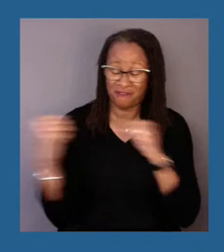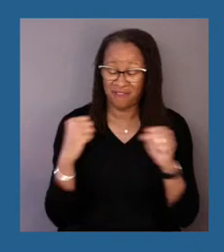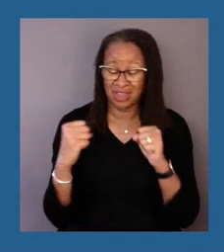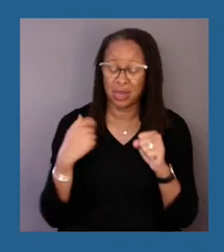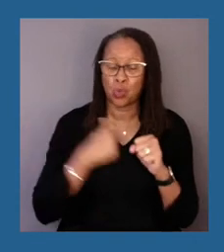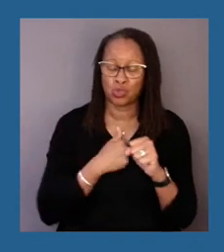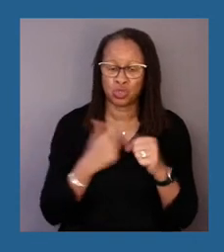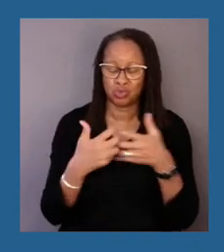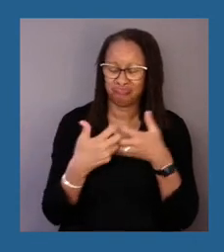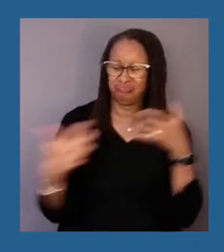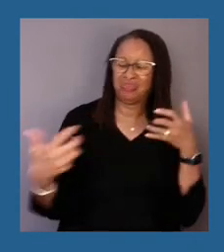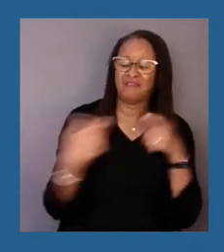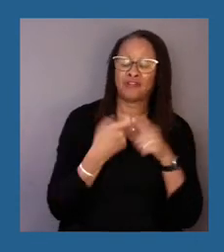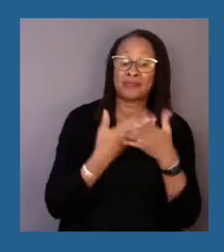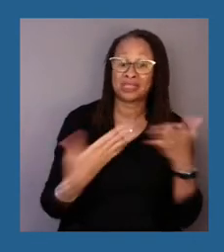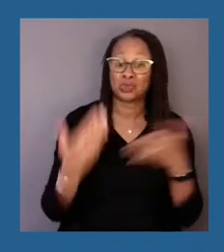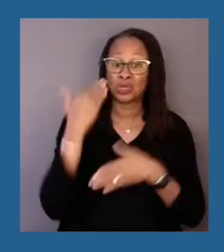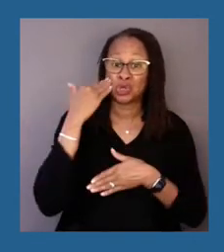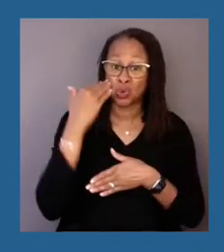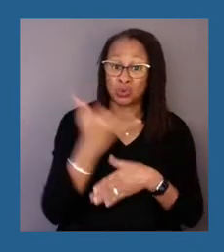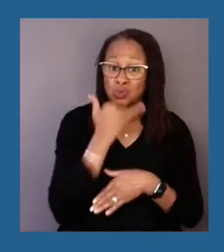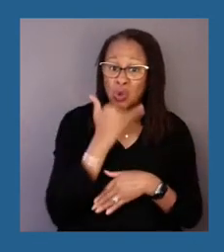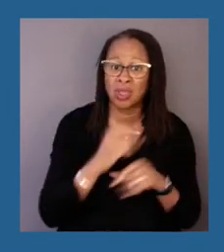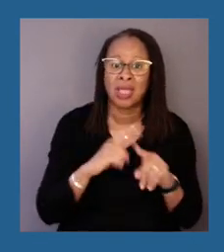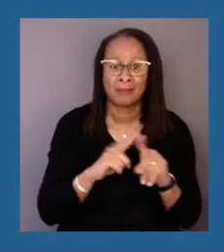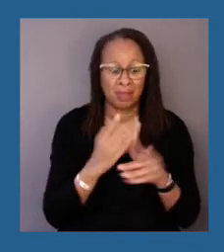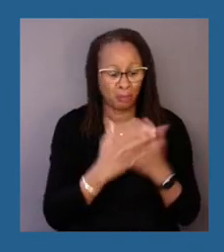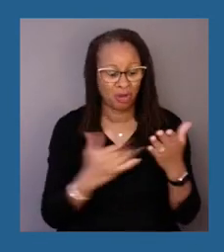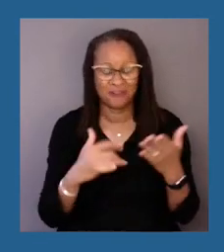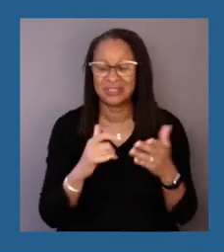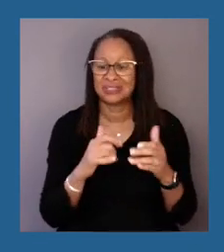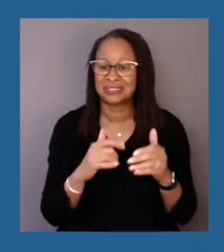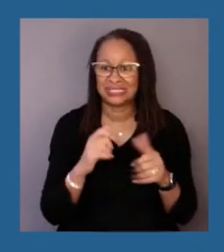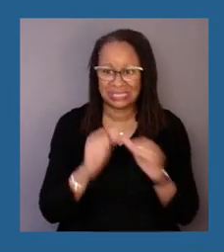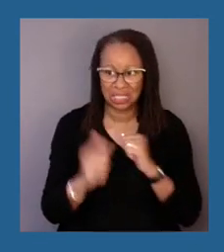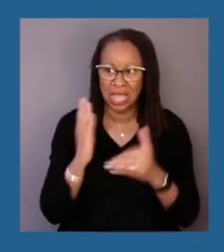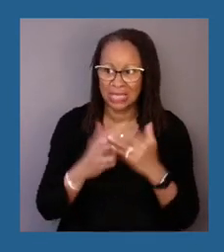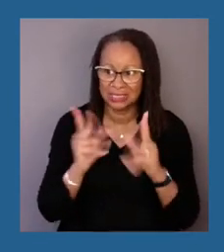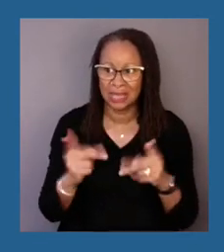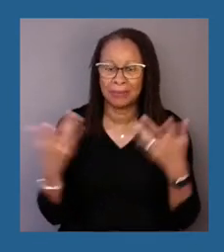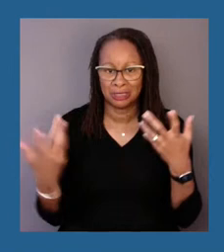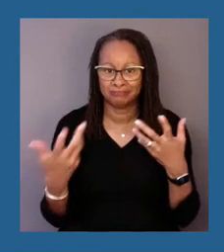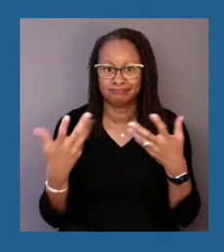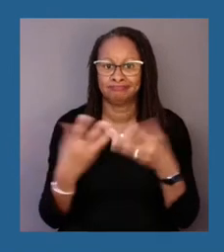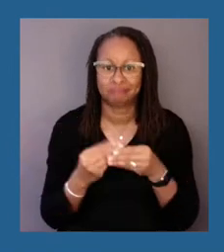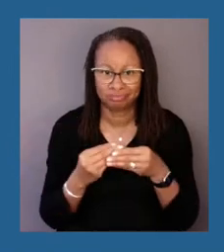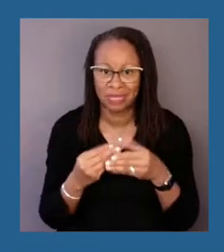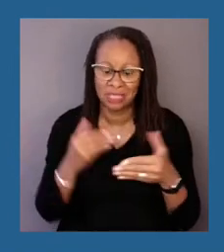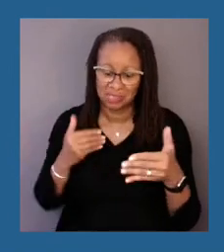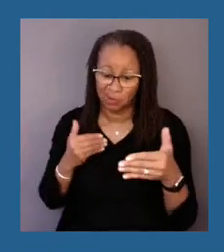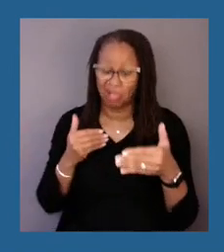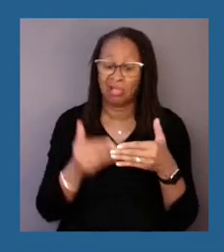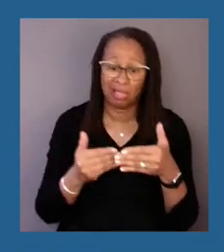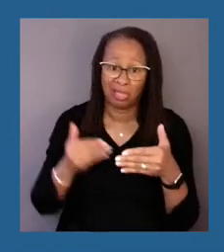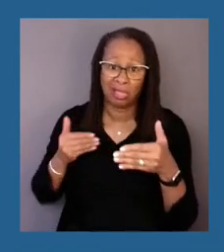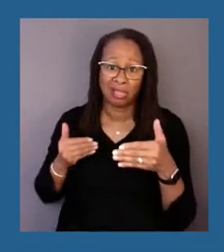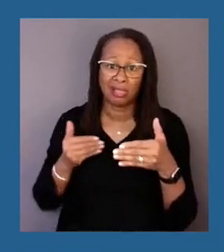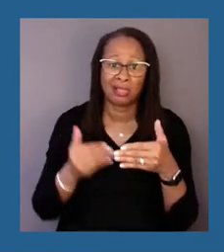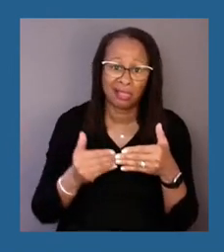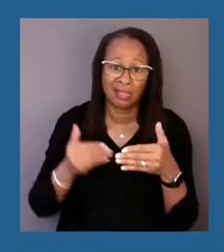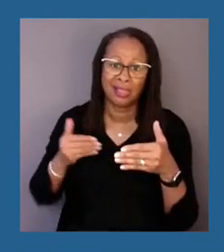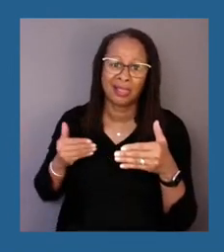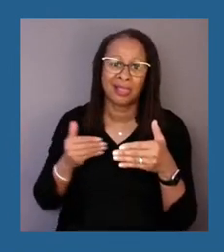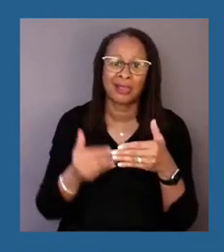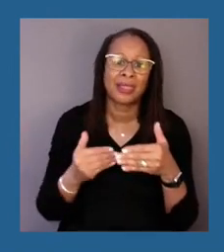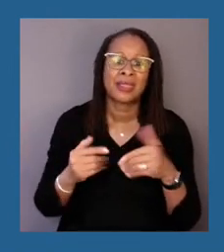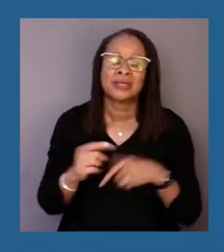part of us does end up adjusting to them. So kind of three steps forward, two steps back, three steps forward, five steps back,